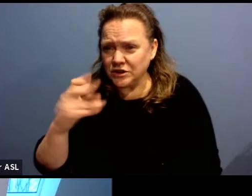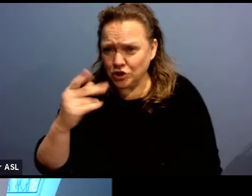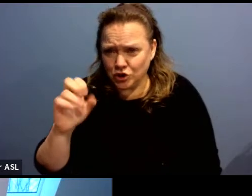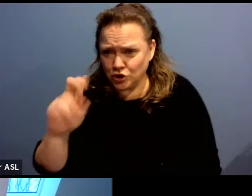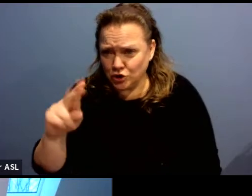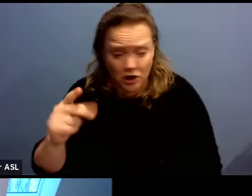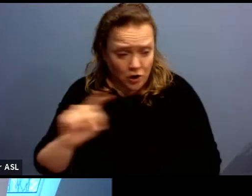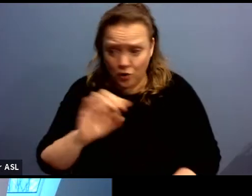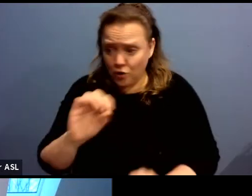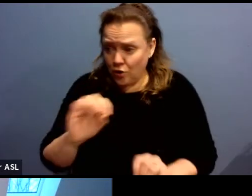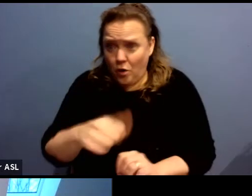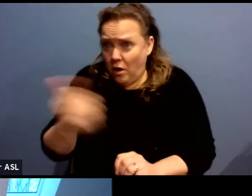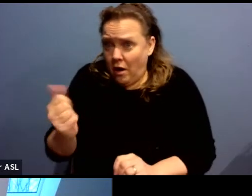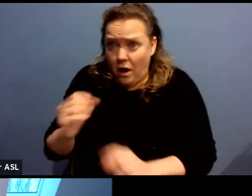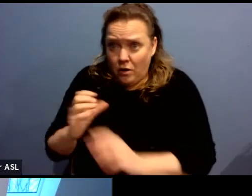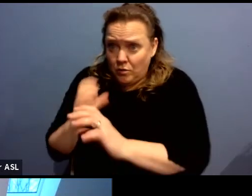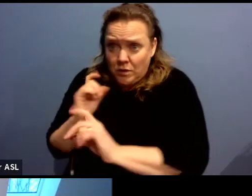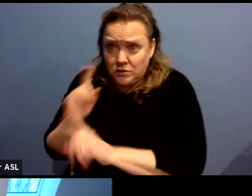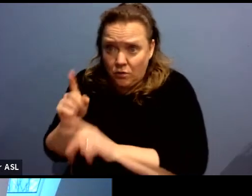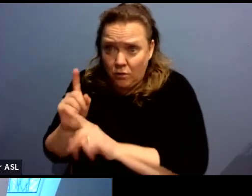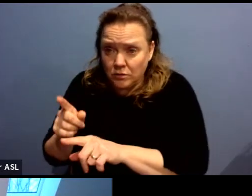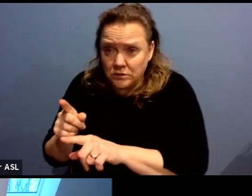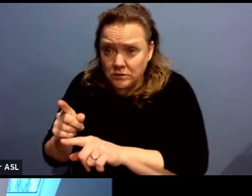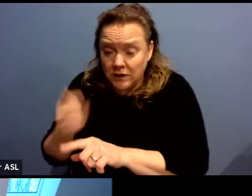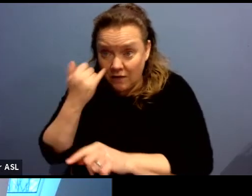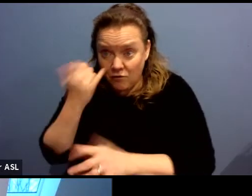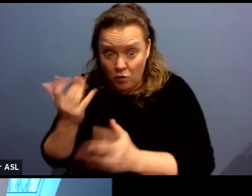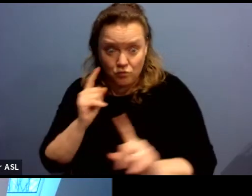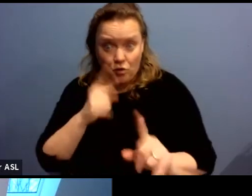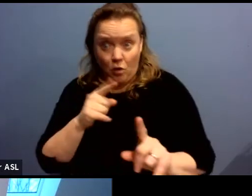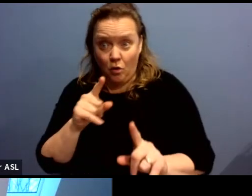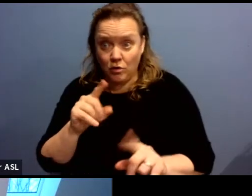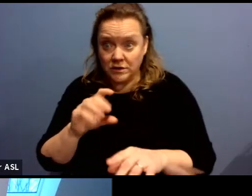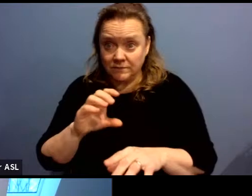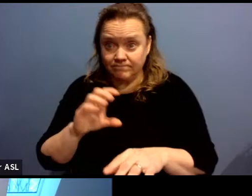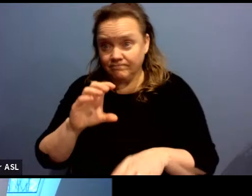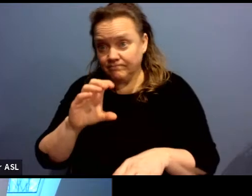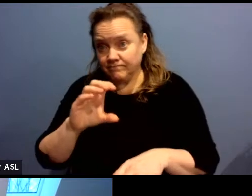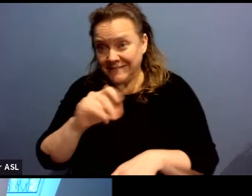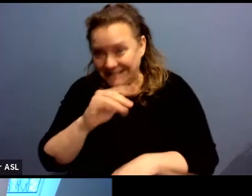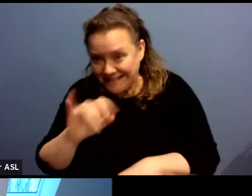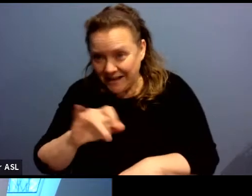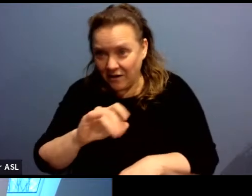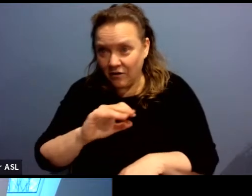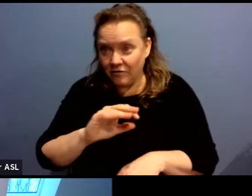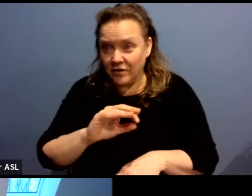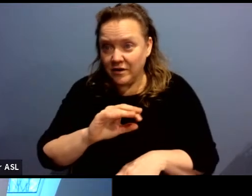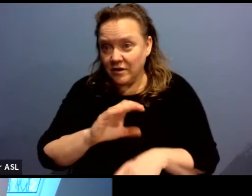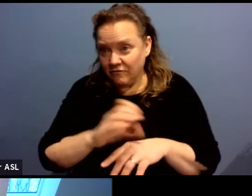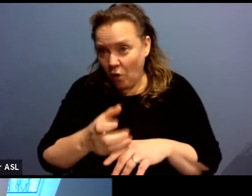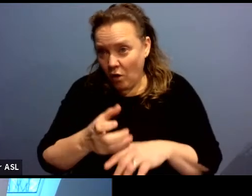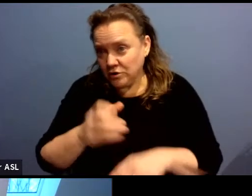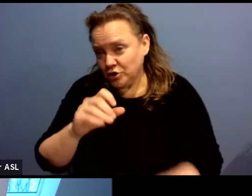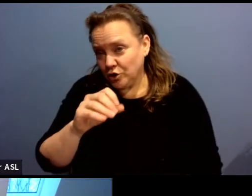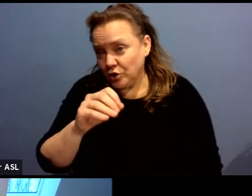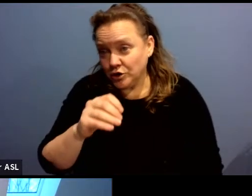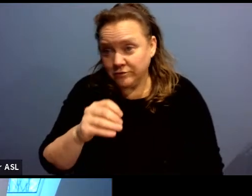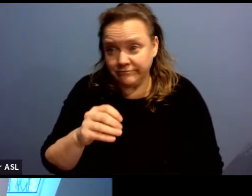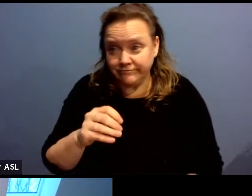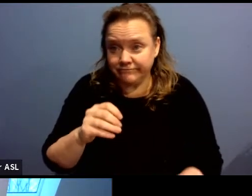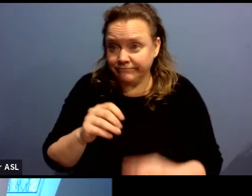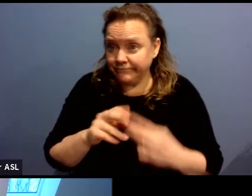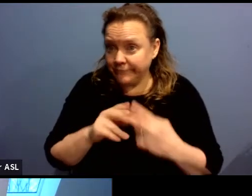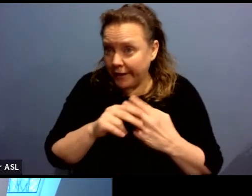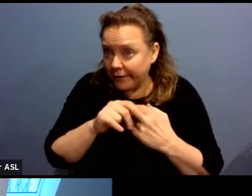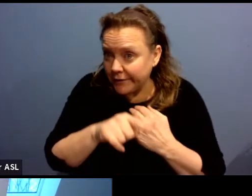go there. Going to the city of Falls Church, Lee Highway, it is the only transportation available. And it also goes by